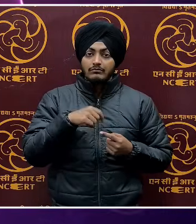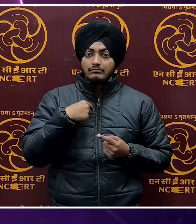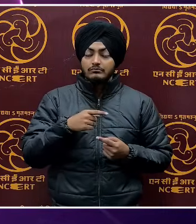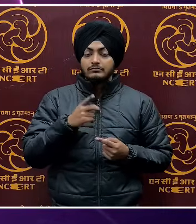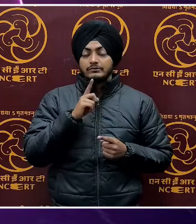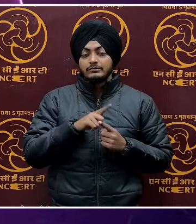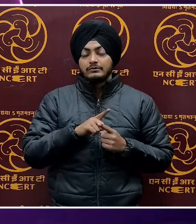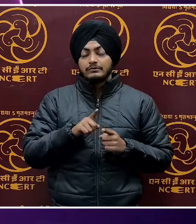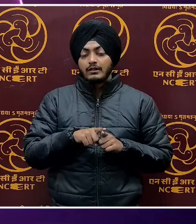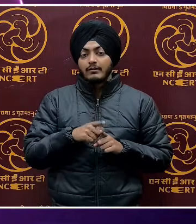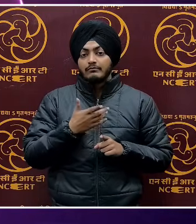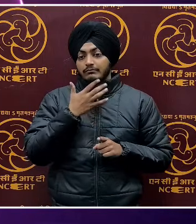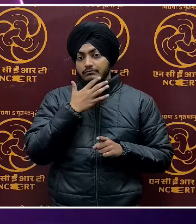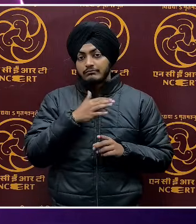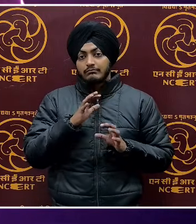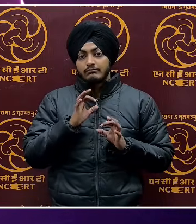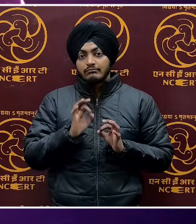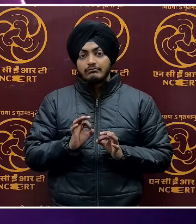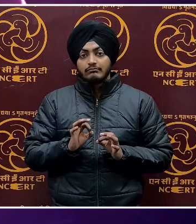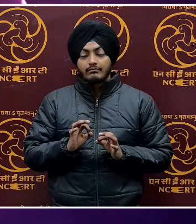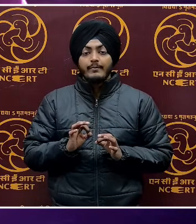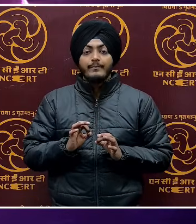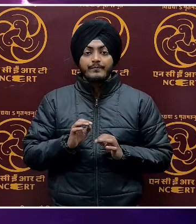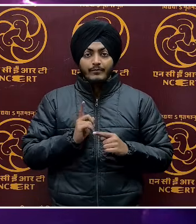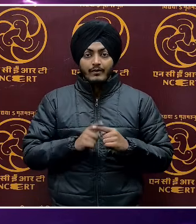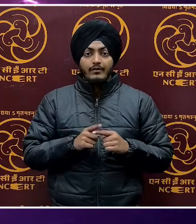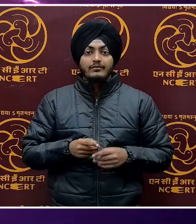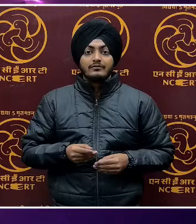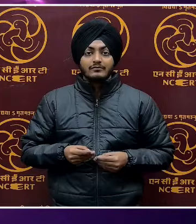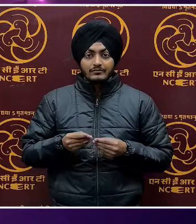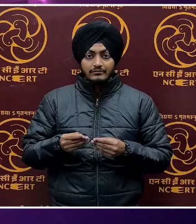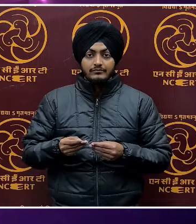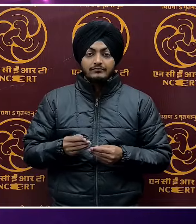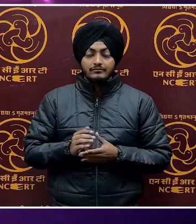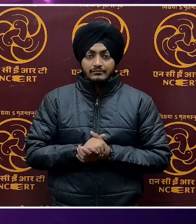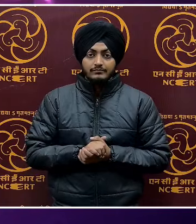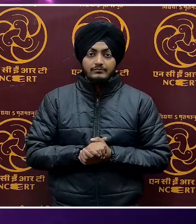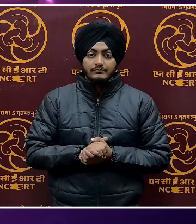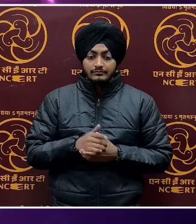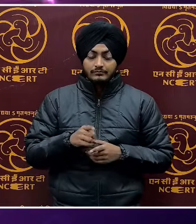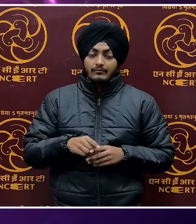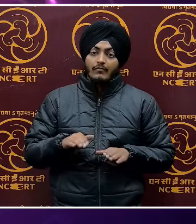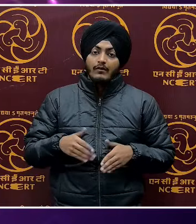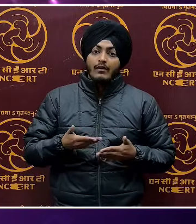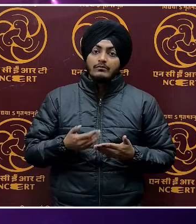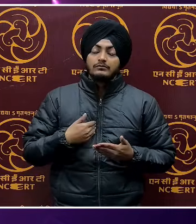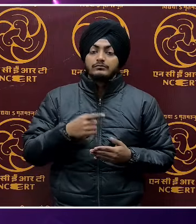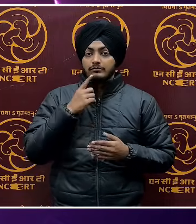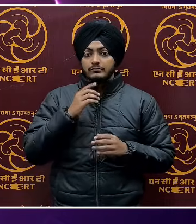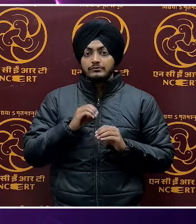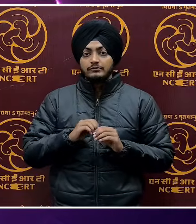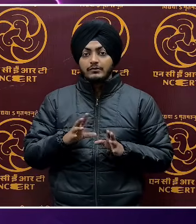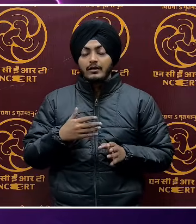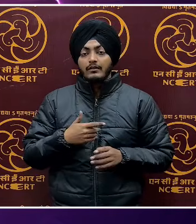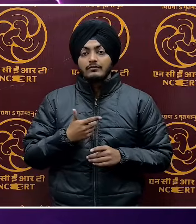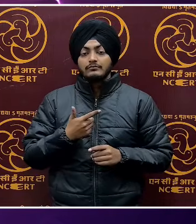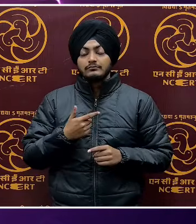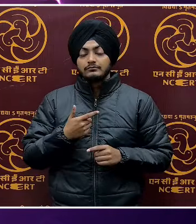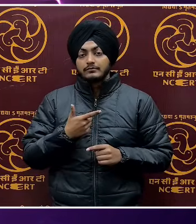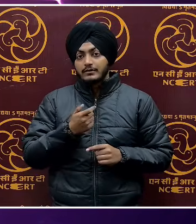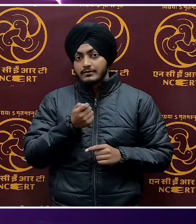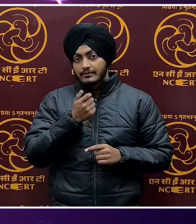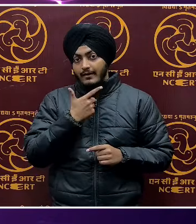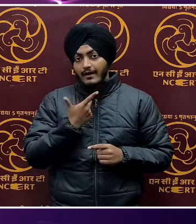and polite with everyone. Yes, with everyone and each other. And that's how we can spread smiles and happiness